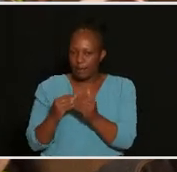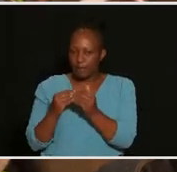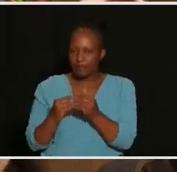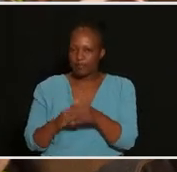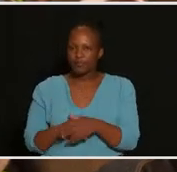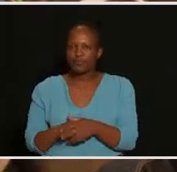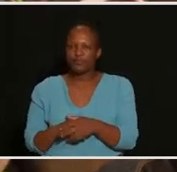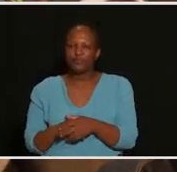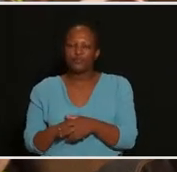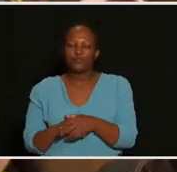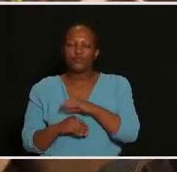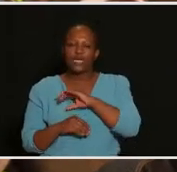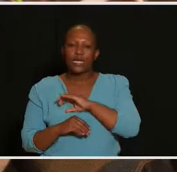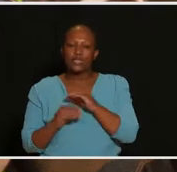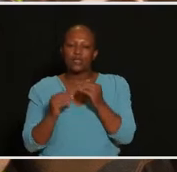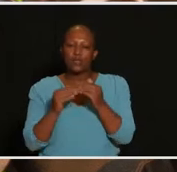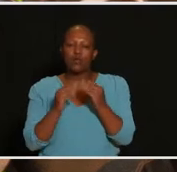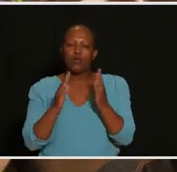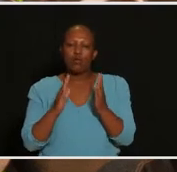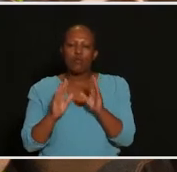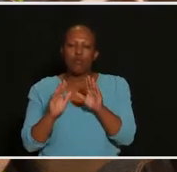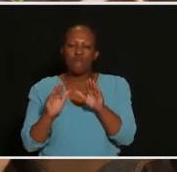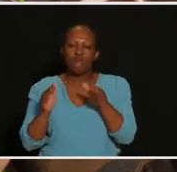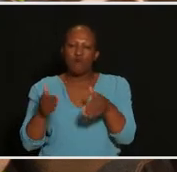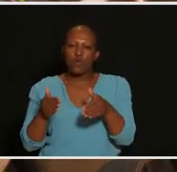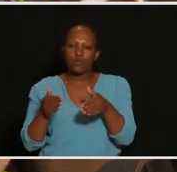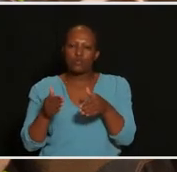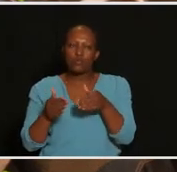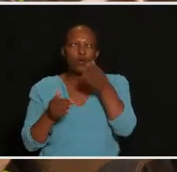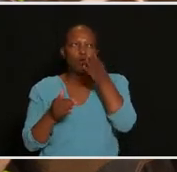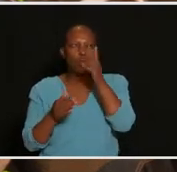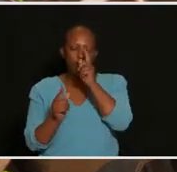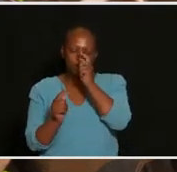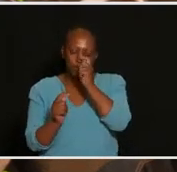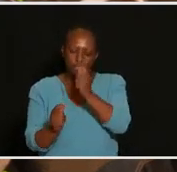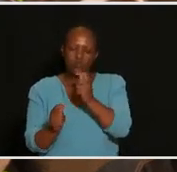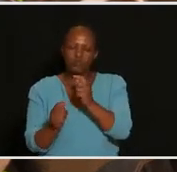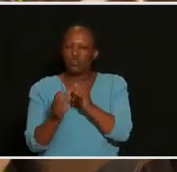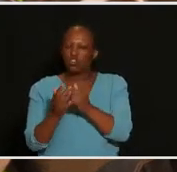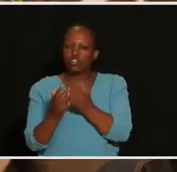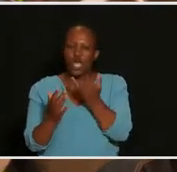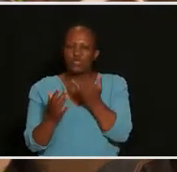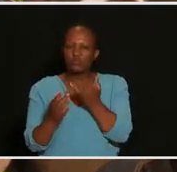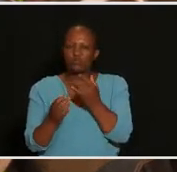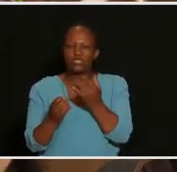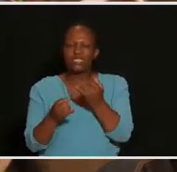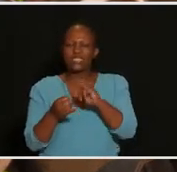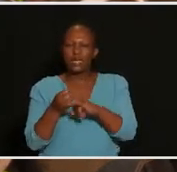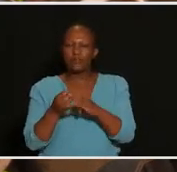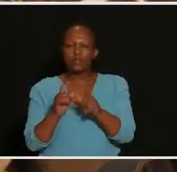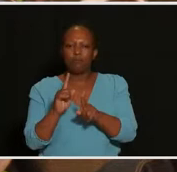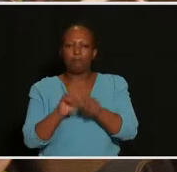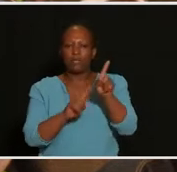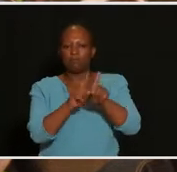a Christian Home focuses on God honoring Mastery not merely passing subjects